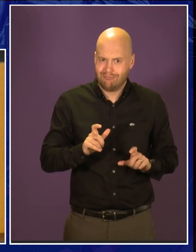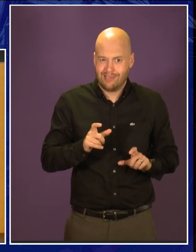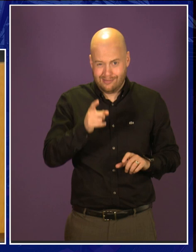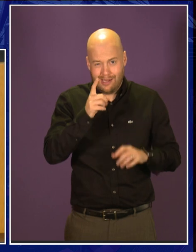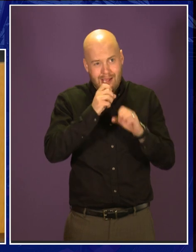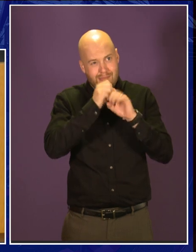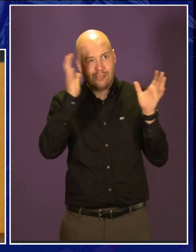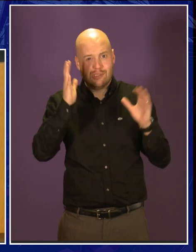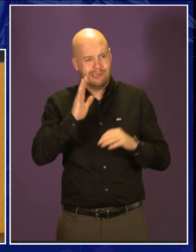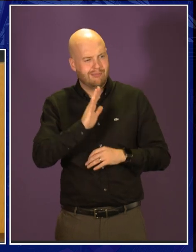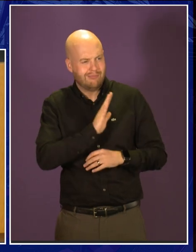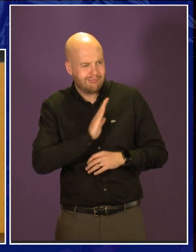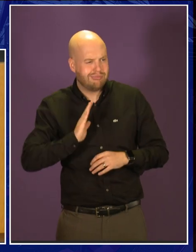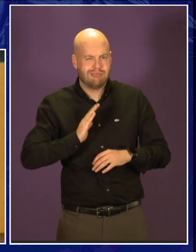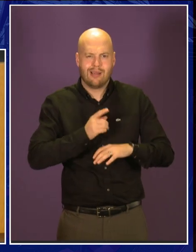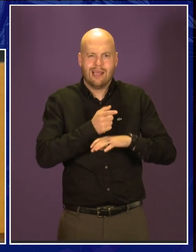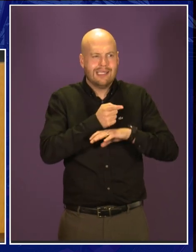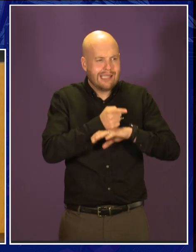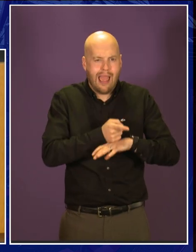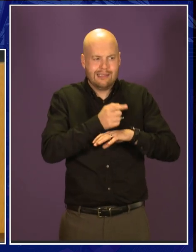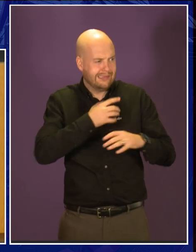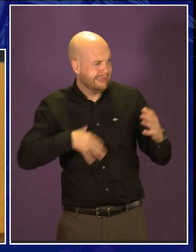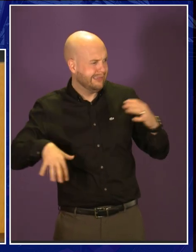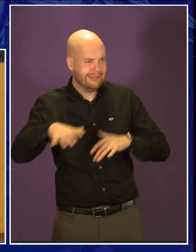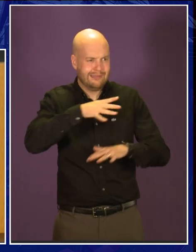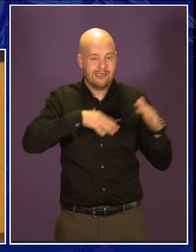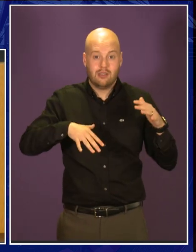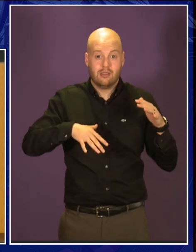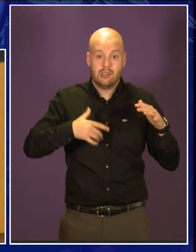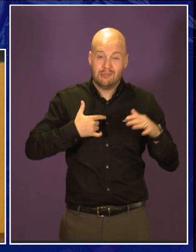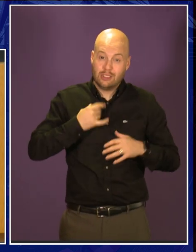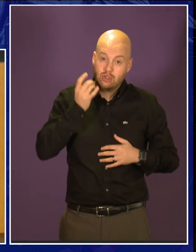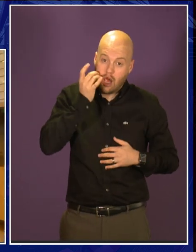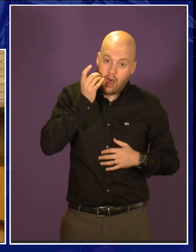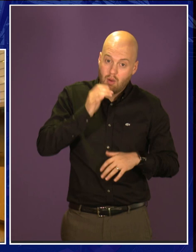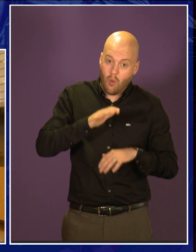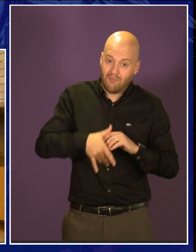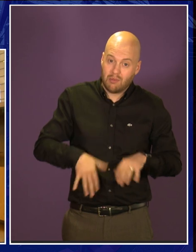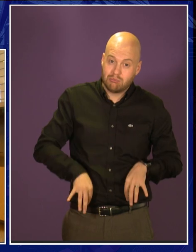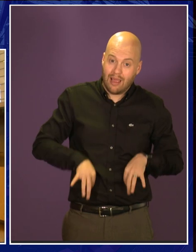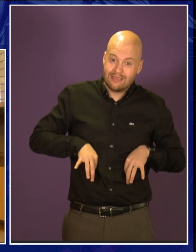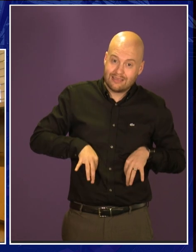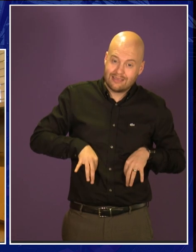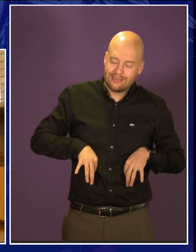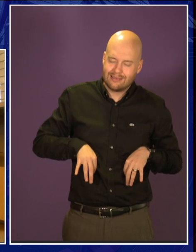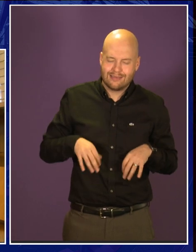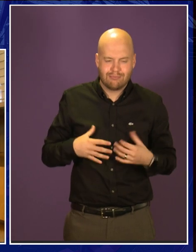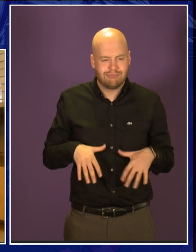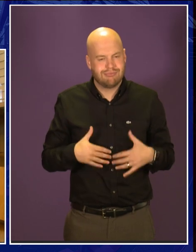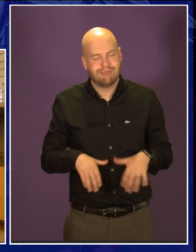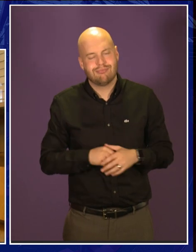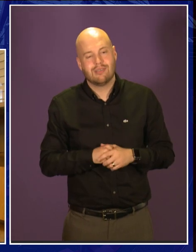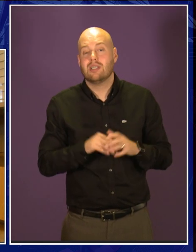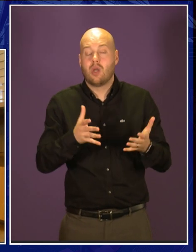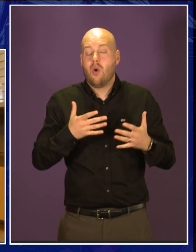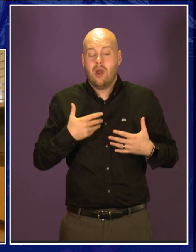Apache and all of these around me, but I'm shy of my red underwear. I don't care about what's going on. And then I took it,